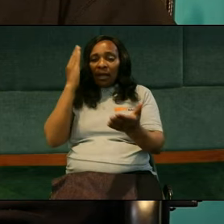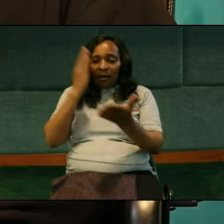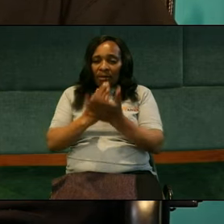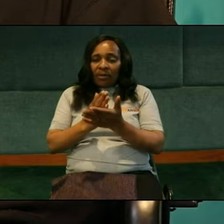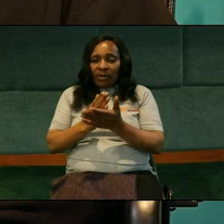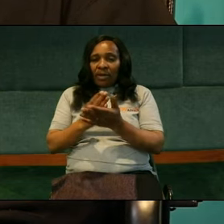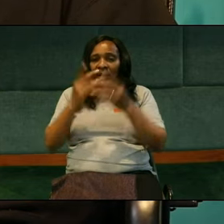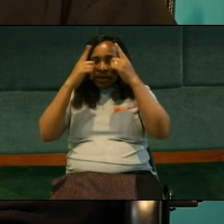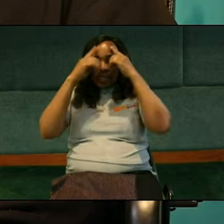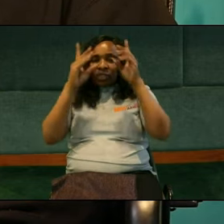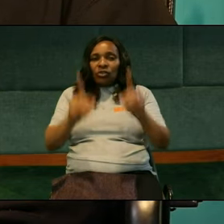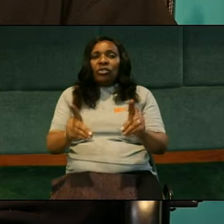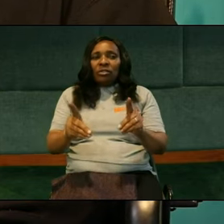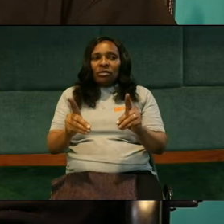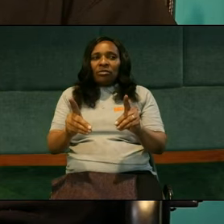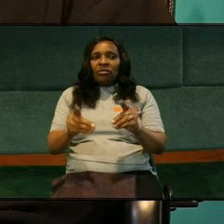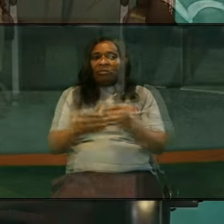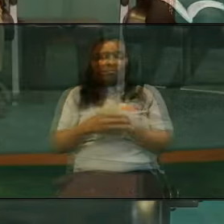Yeah. Amen.